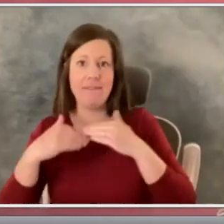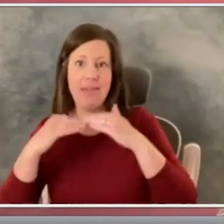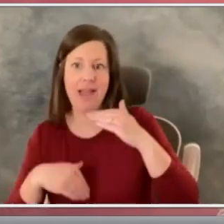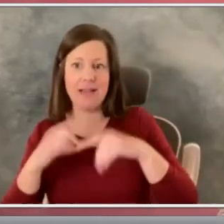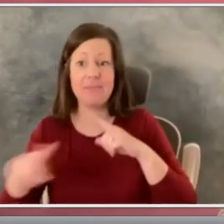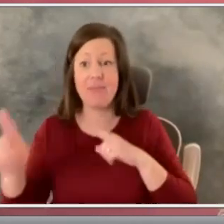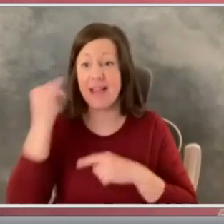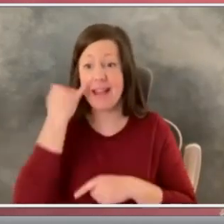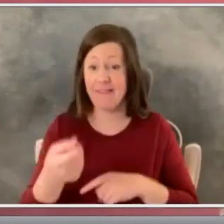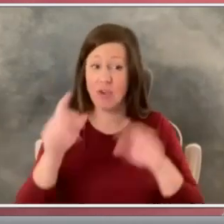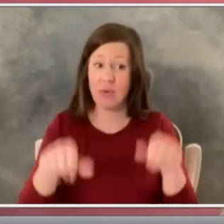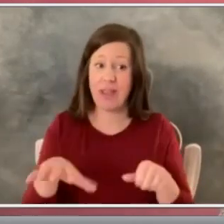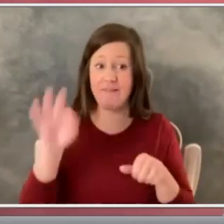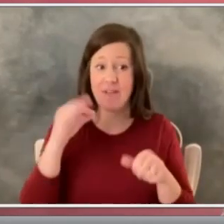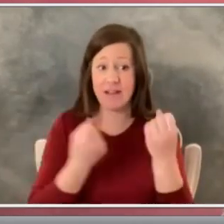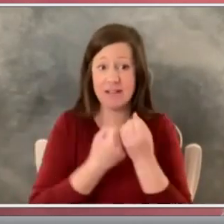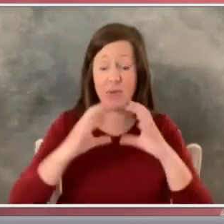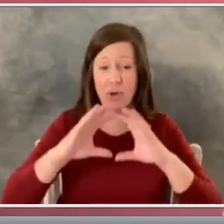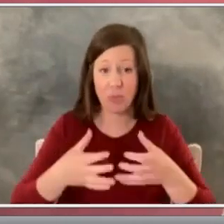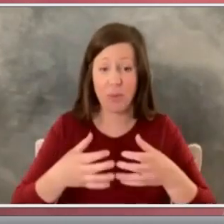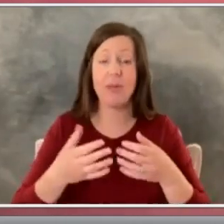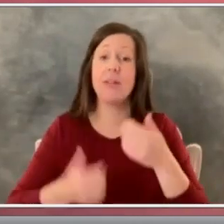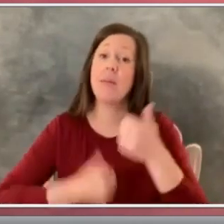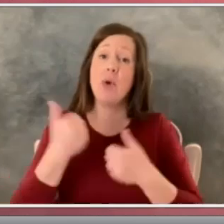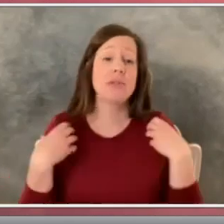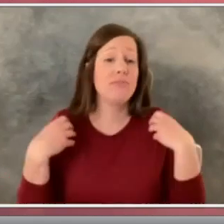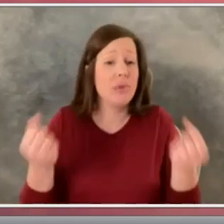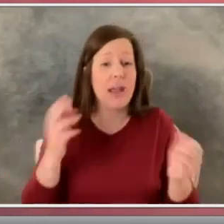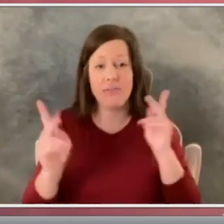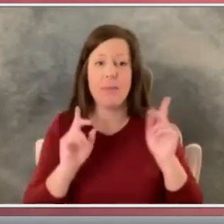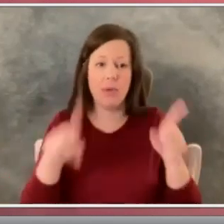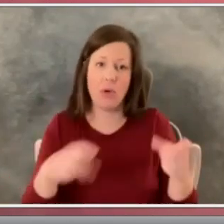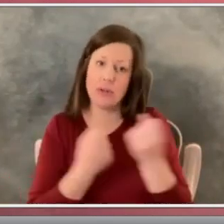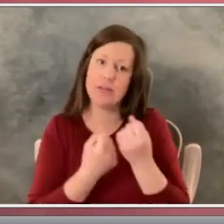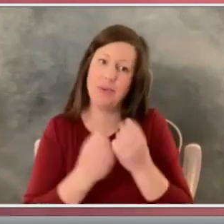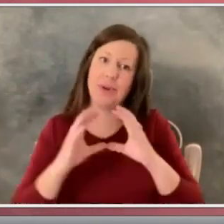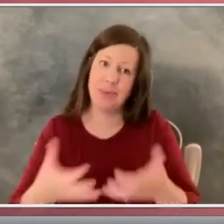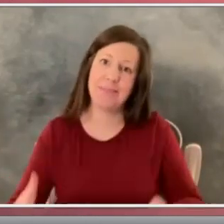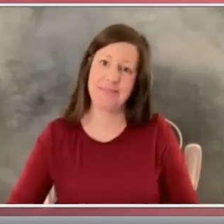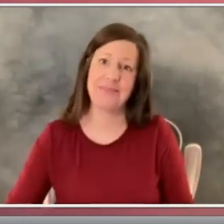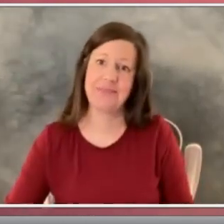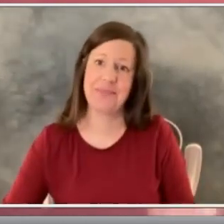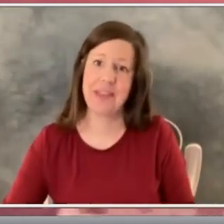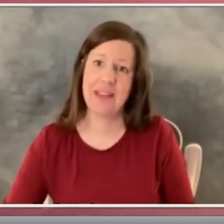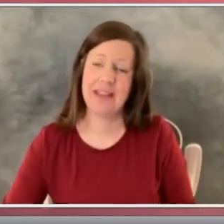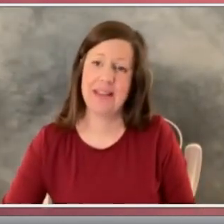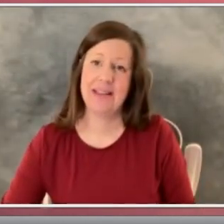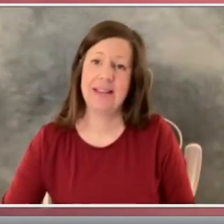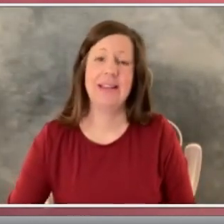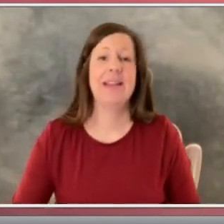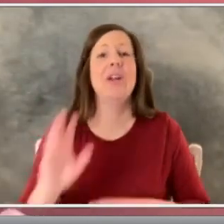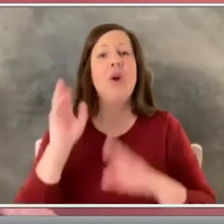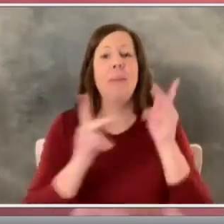yourself to a support group, the bravest people go to support groups. The people that say, I'm going to face